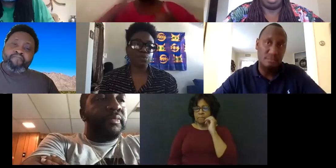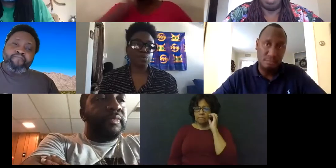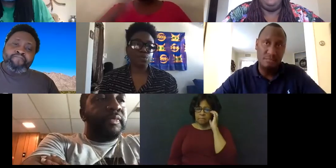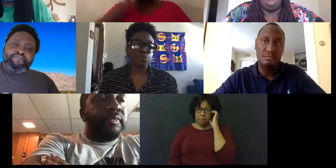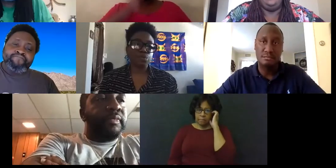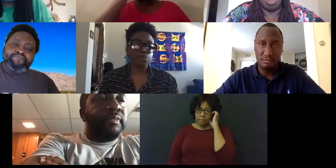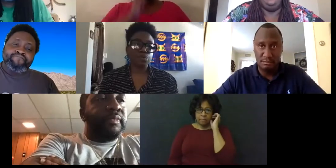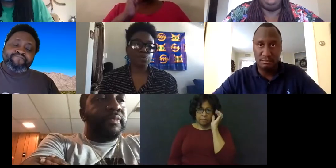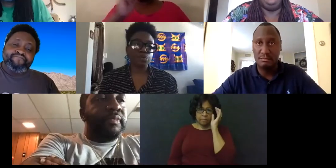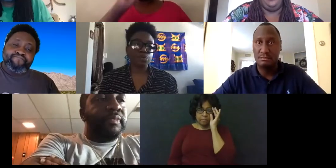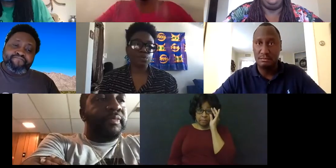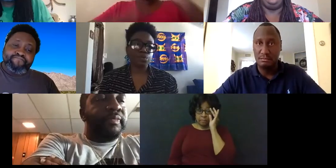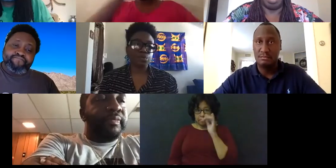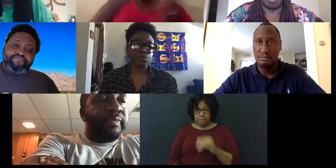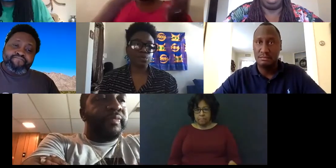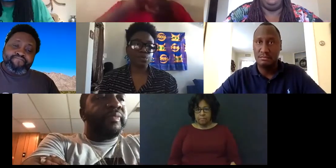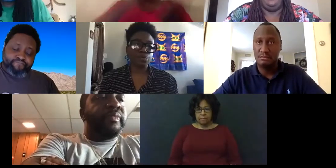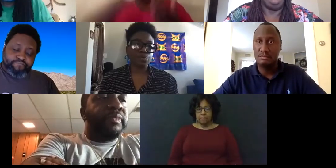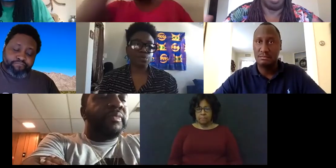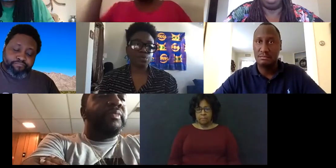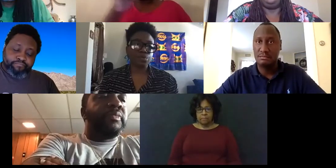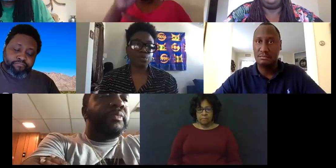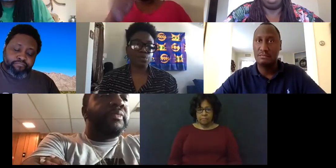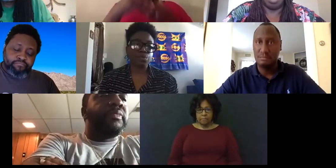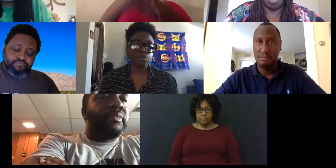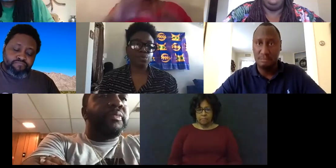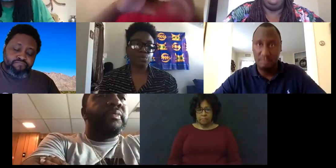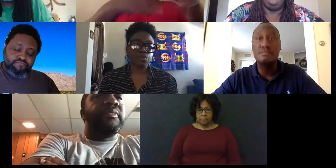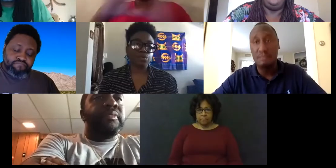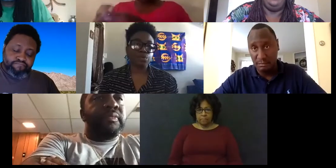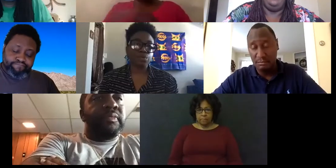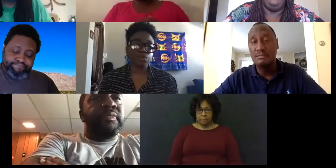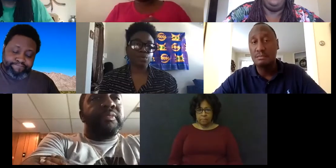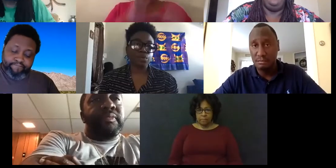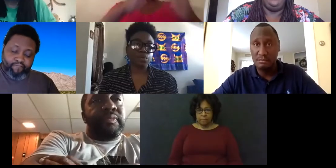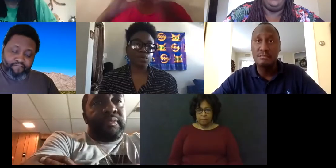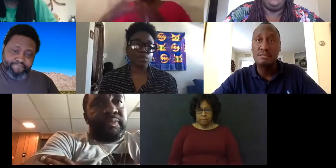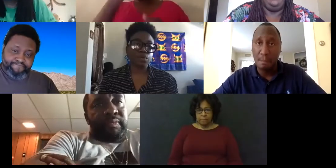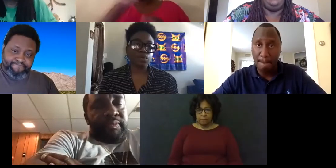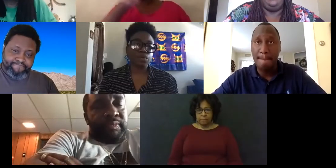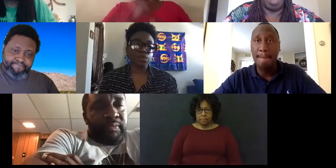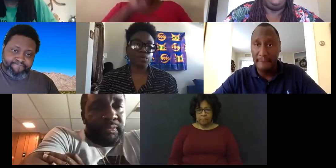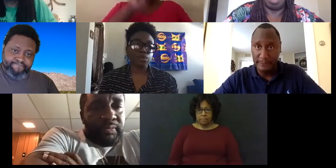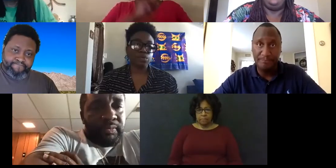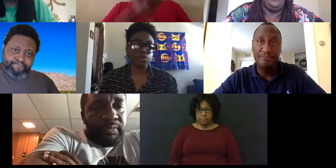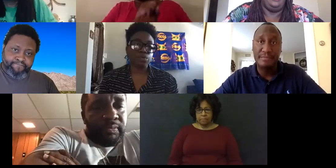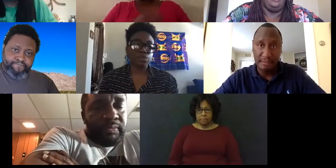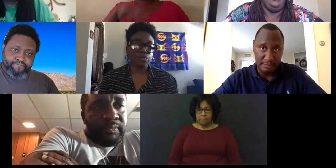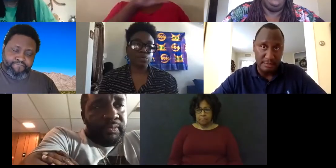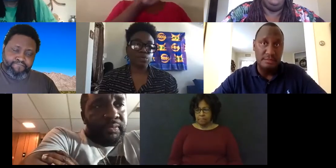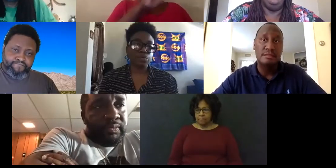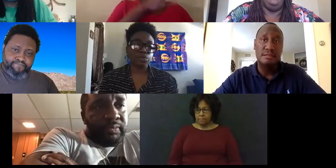And then give money to Black disabled led groups, you know, groups that are really working at the intersection of race and